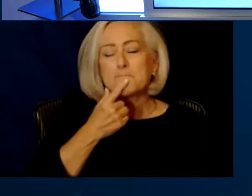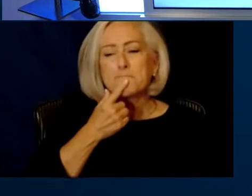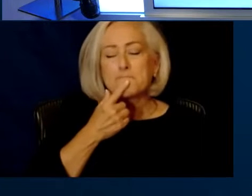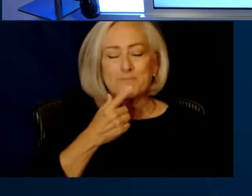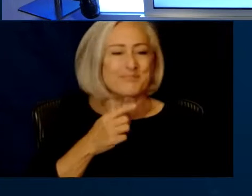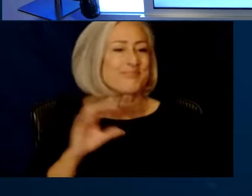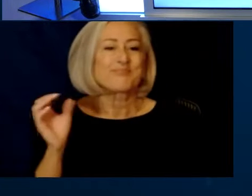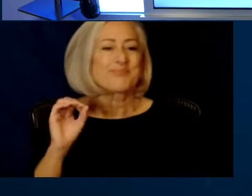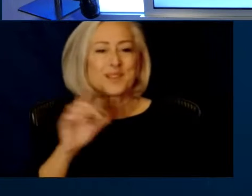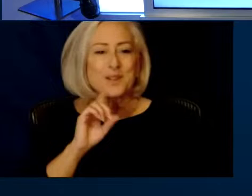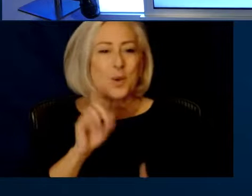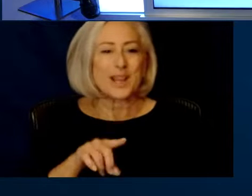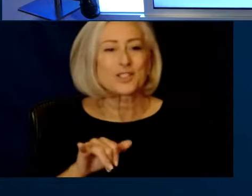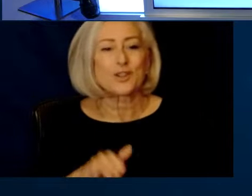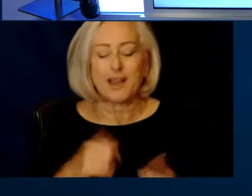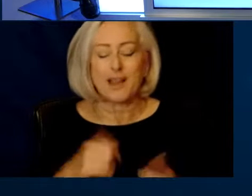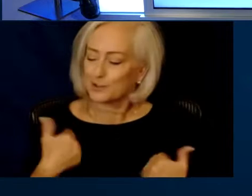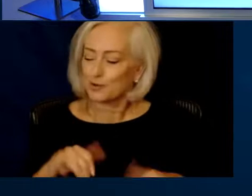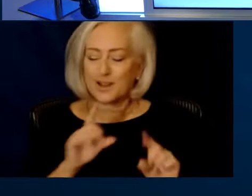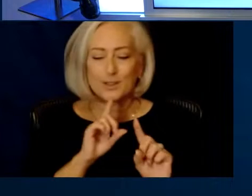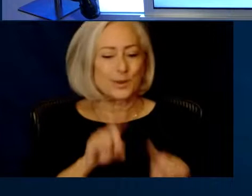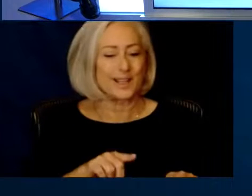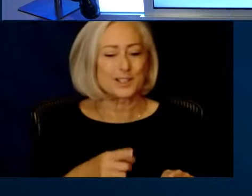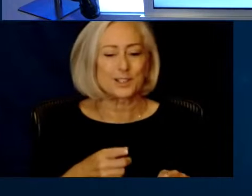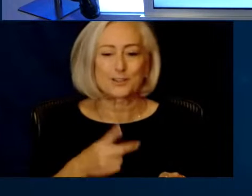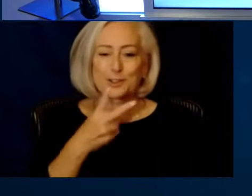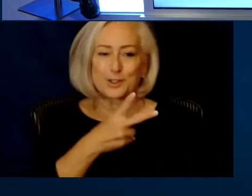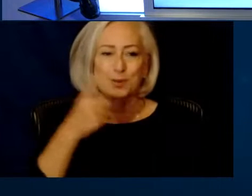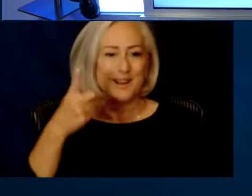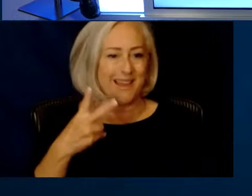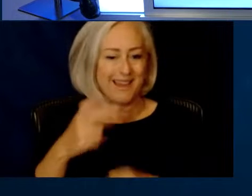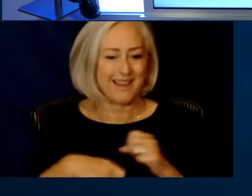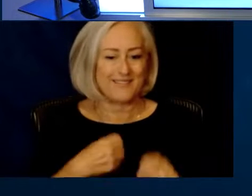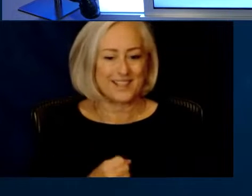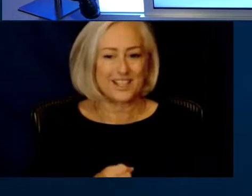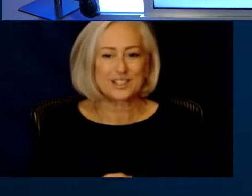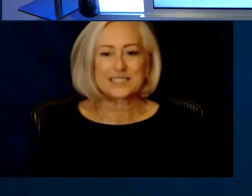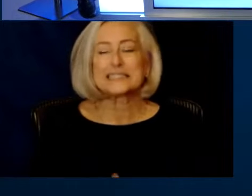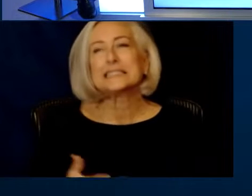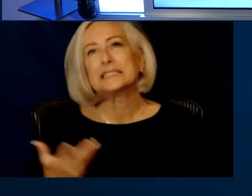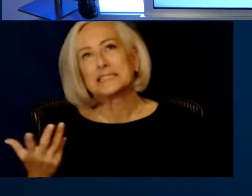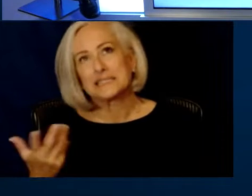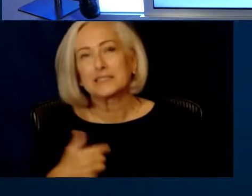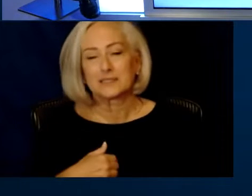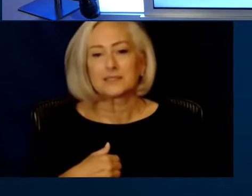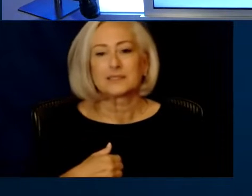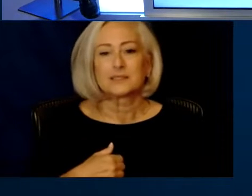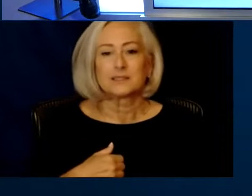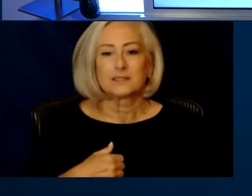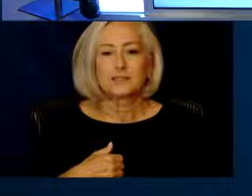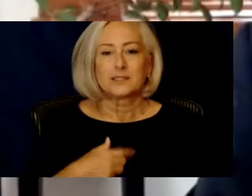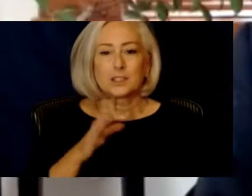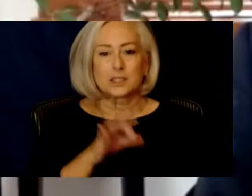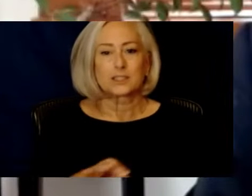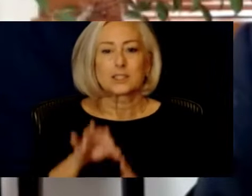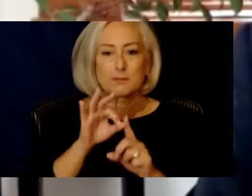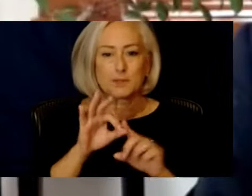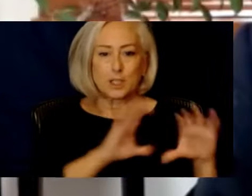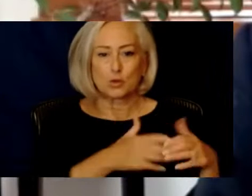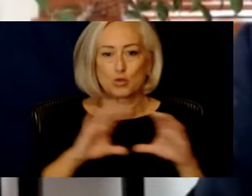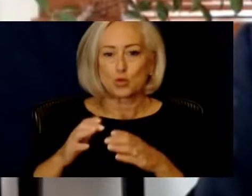answer for 2.5 years. And yeah, I don't have an answer. I'm hoping you do. Sure. Well, yeah, and we've got some unique populations that we're dealing